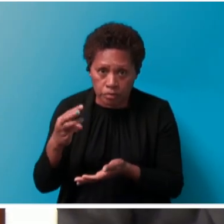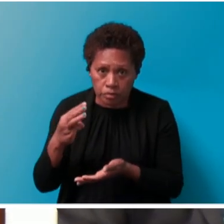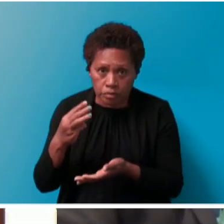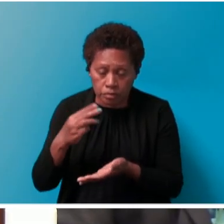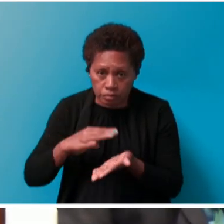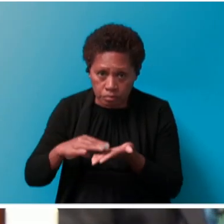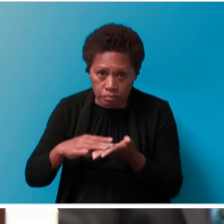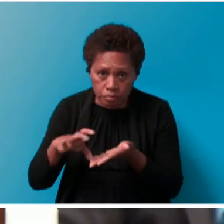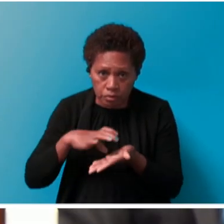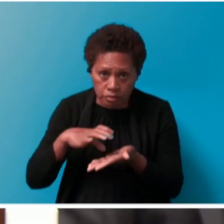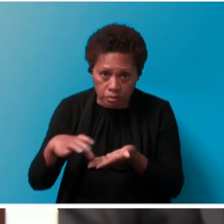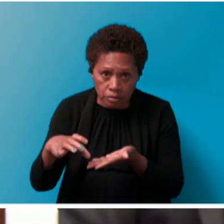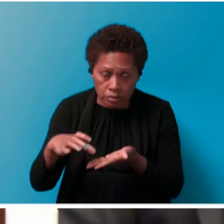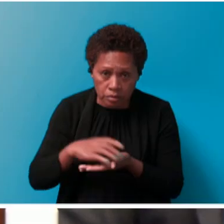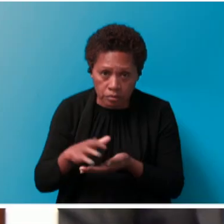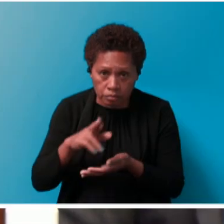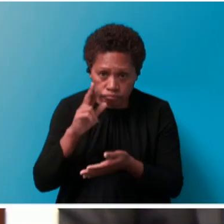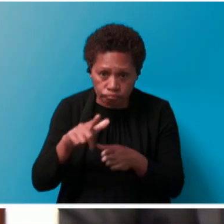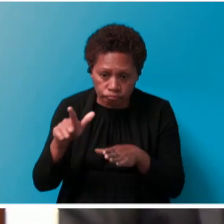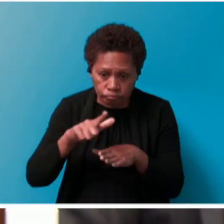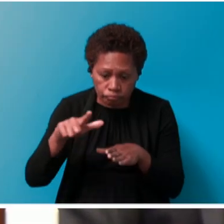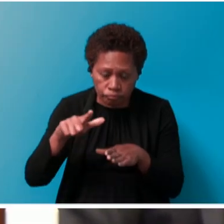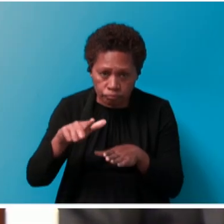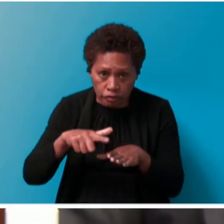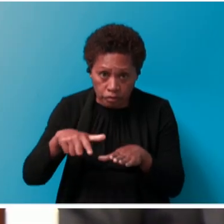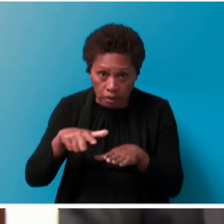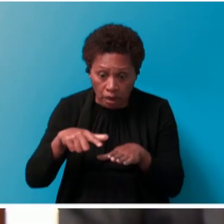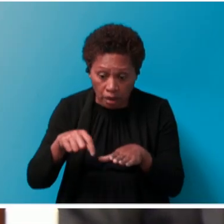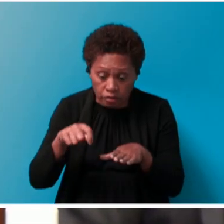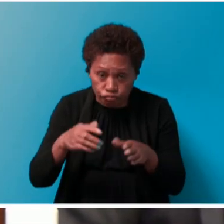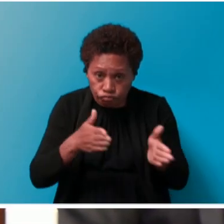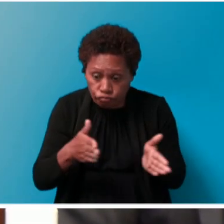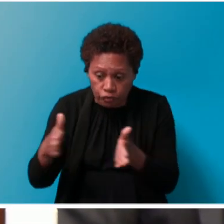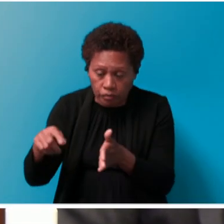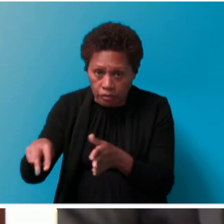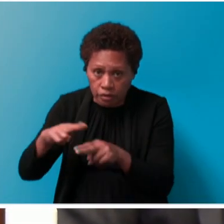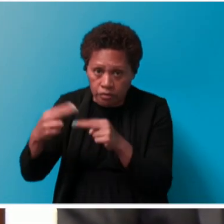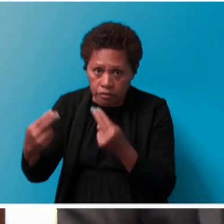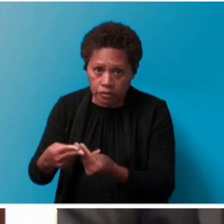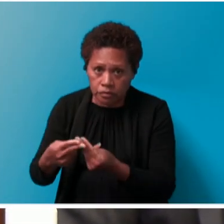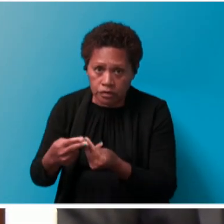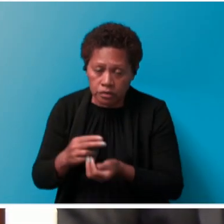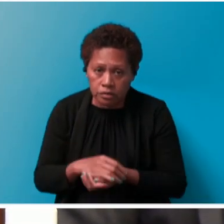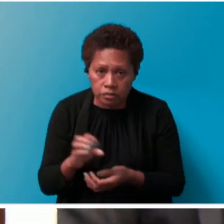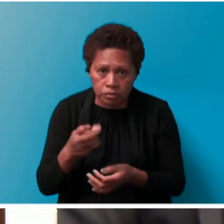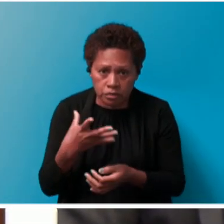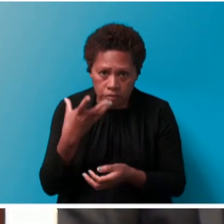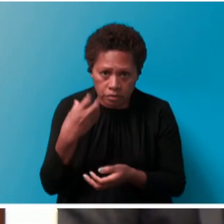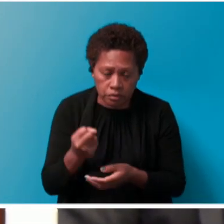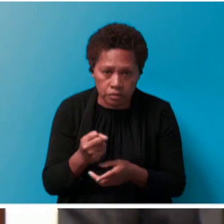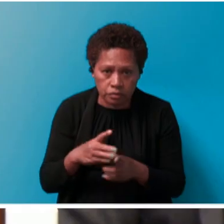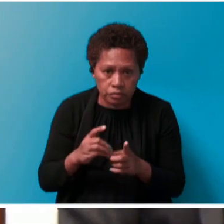a suitable land for the relocation of these affected families. Concurrently, we are also developing a